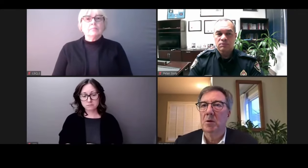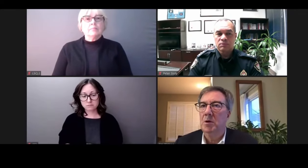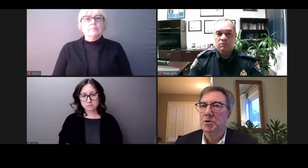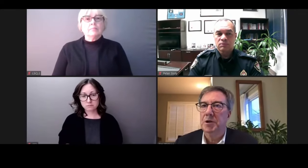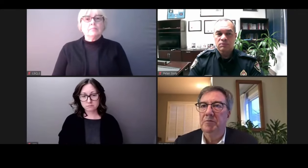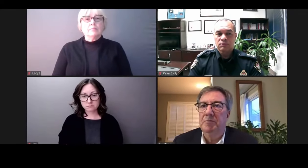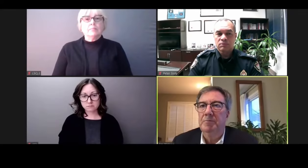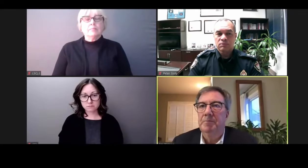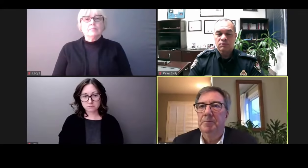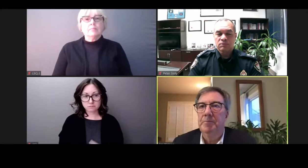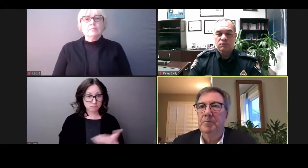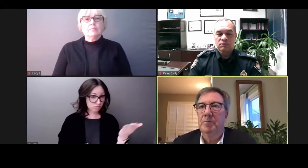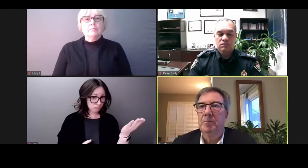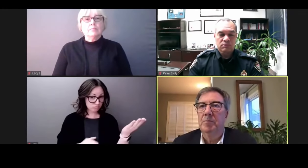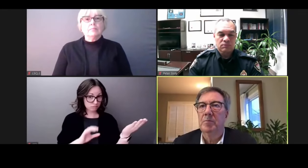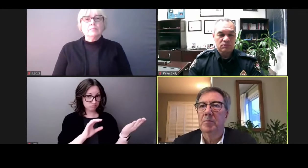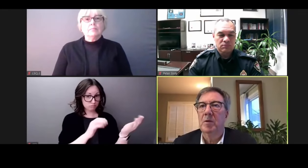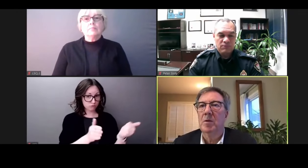Chief?